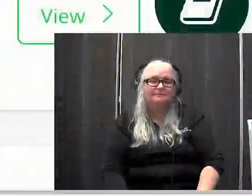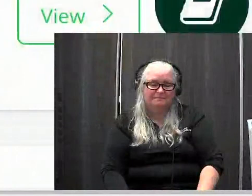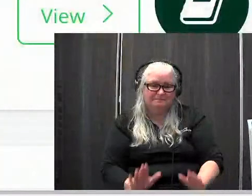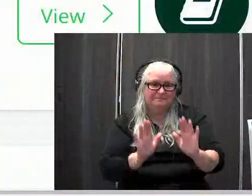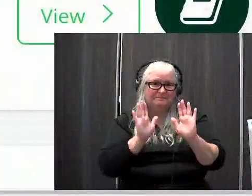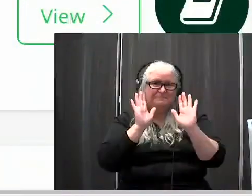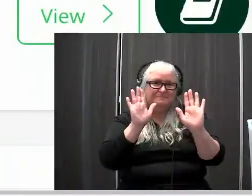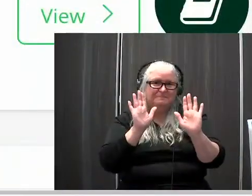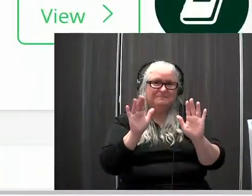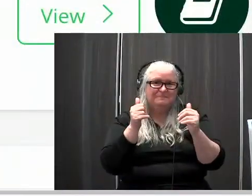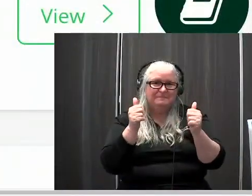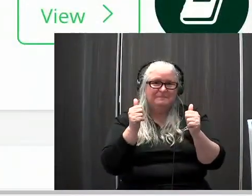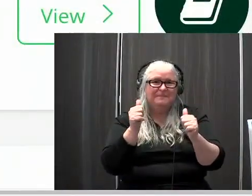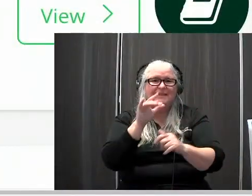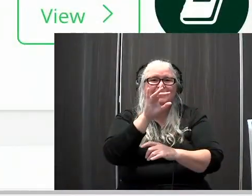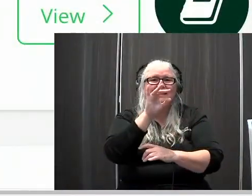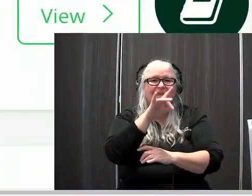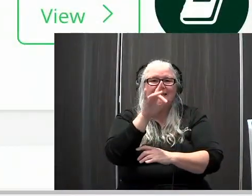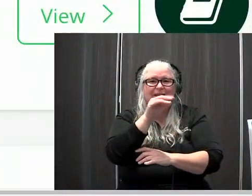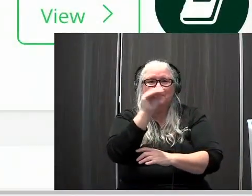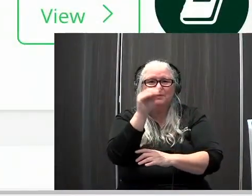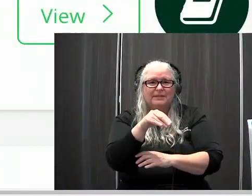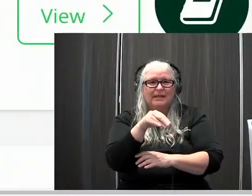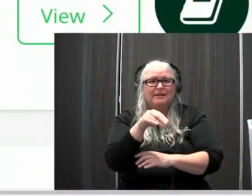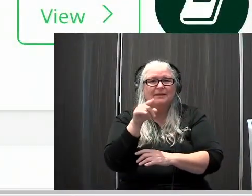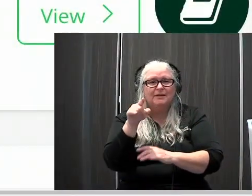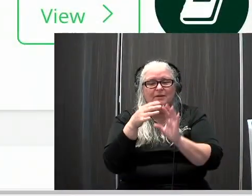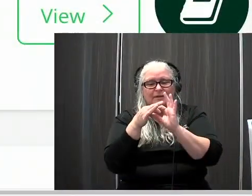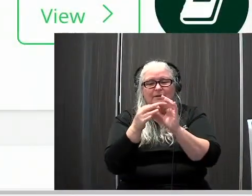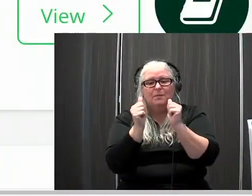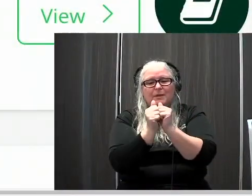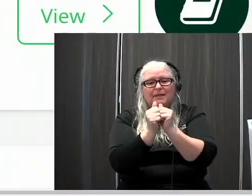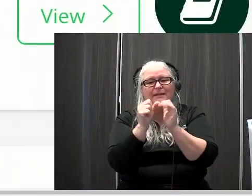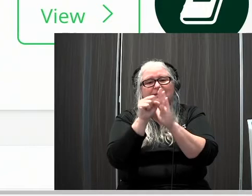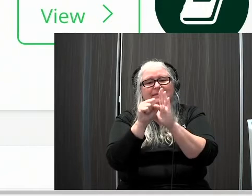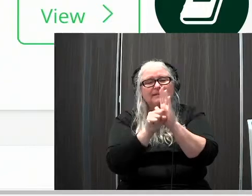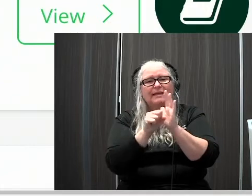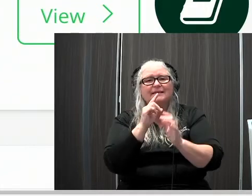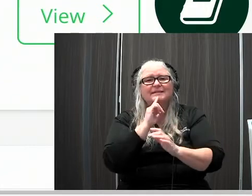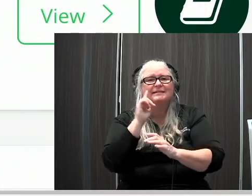Awesome. 88% are registered with the state deafblind projects. I'm really happy to hear that, and